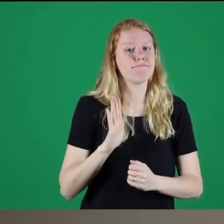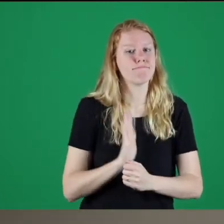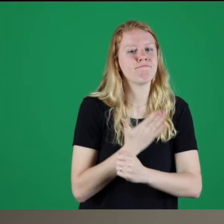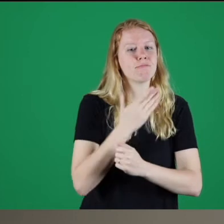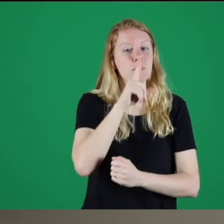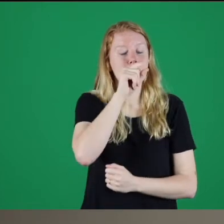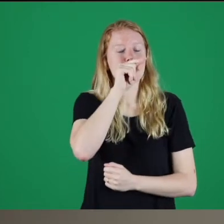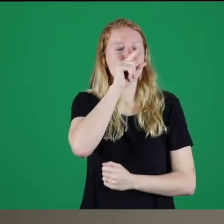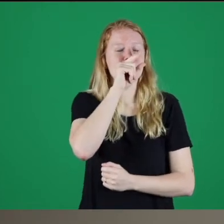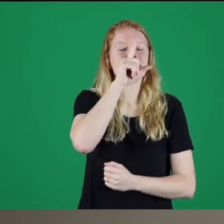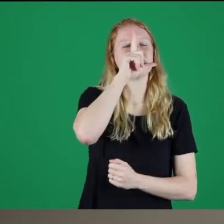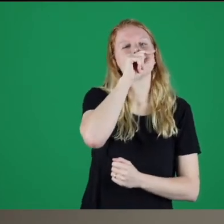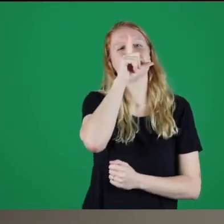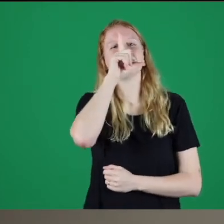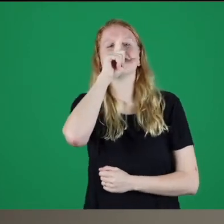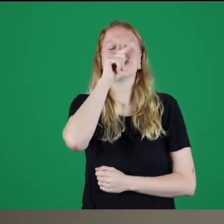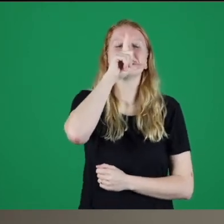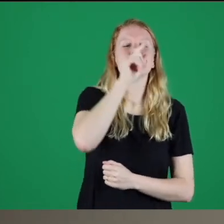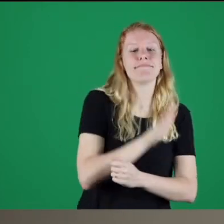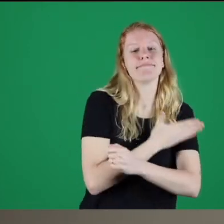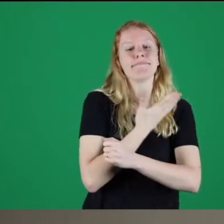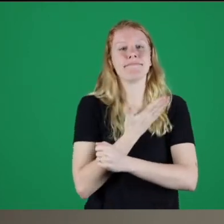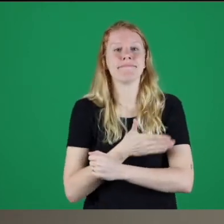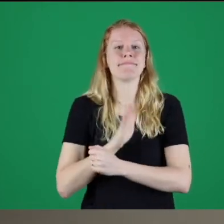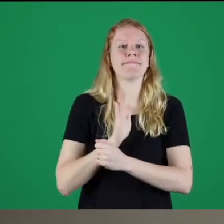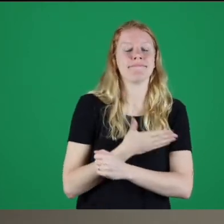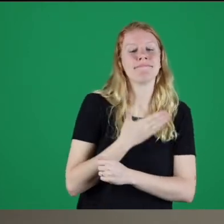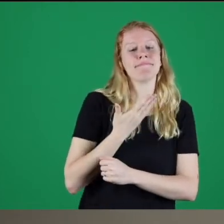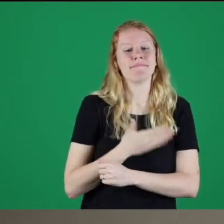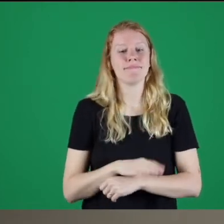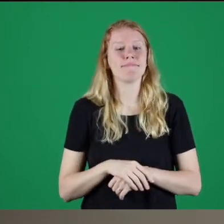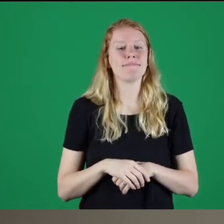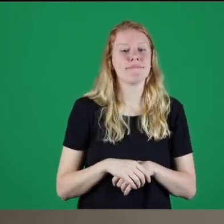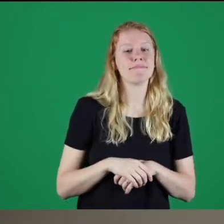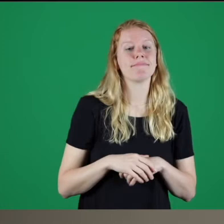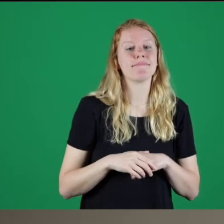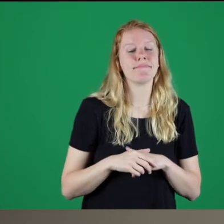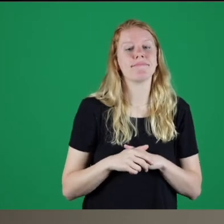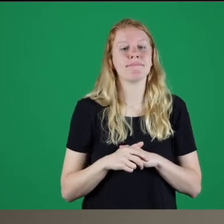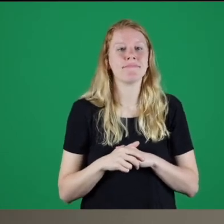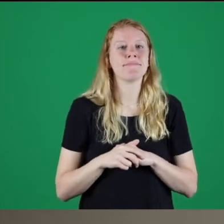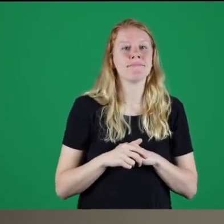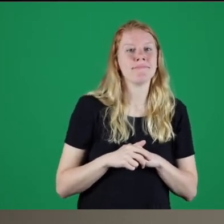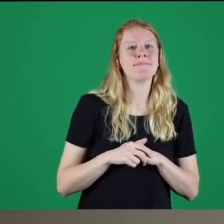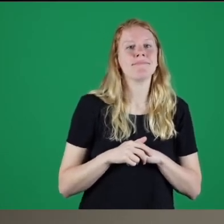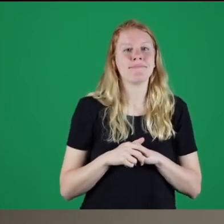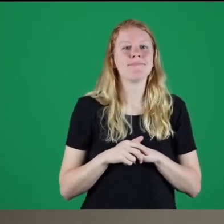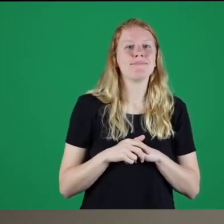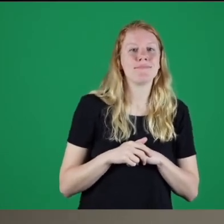Tige tige bala konen ven kagalamanjang. Kajugun go bala konen ven kagalamanjang